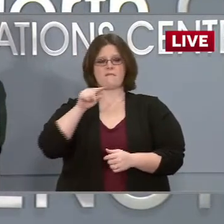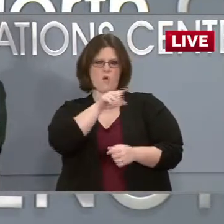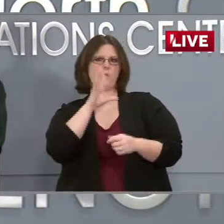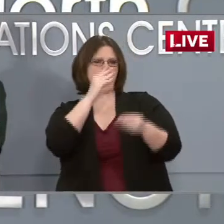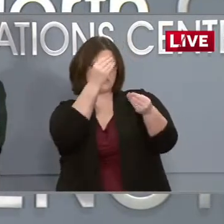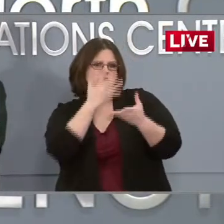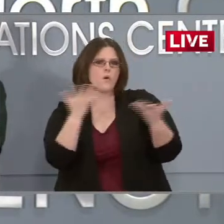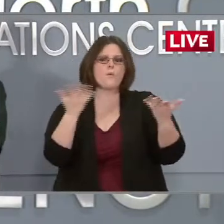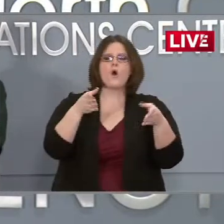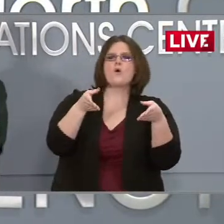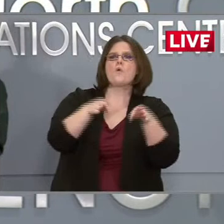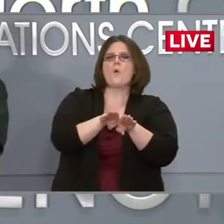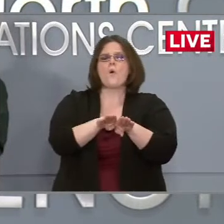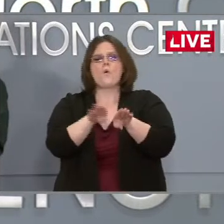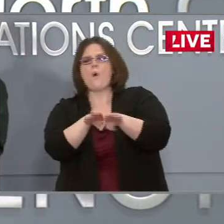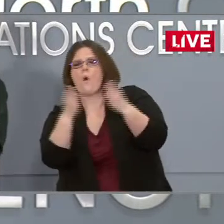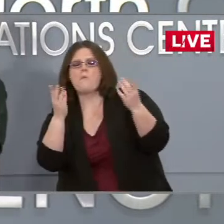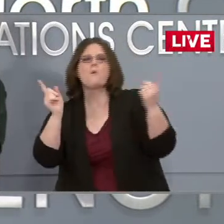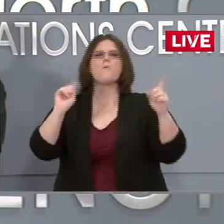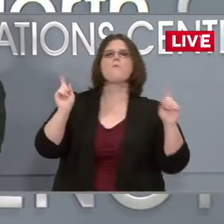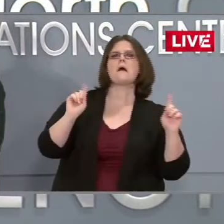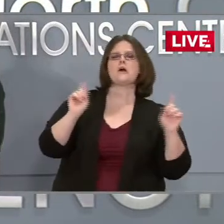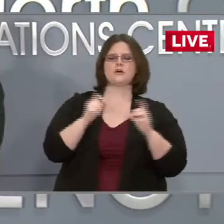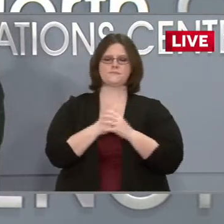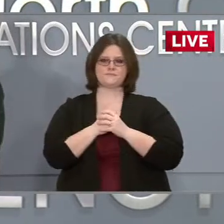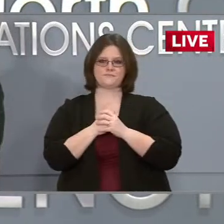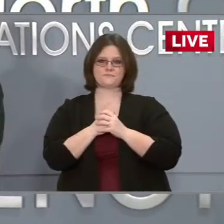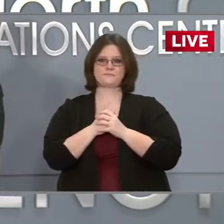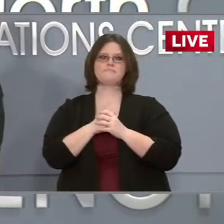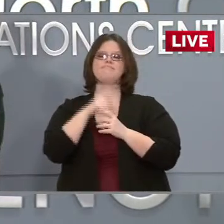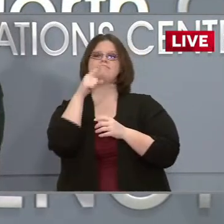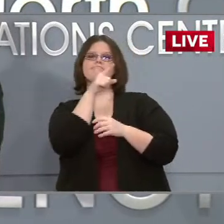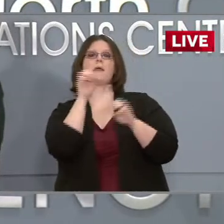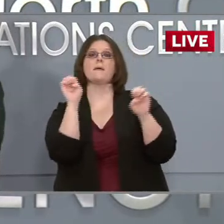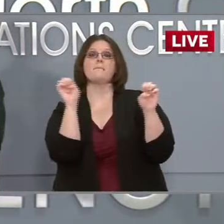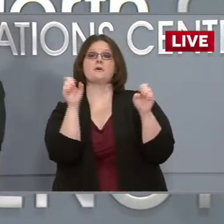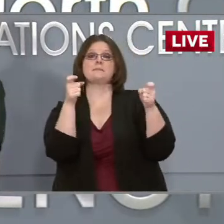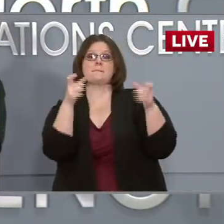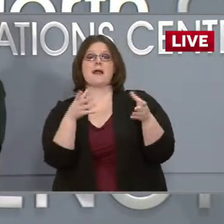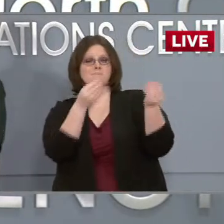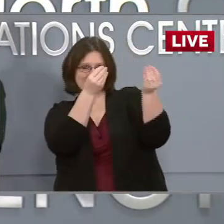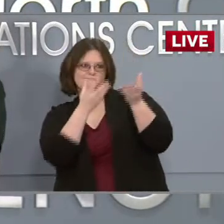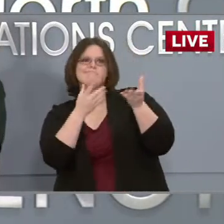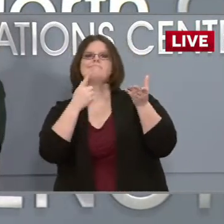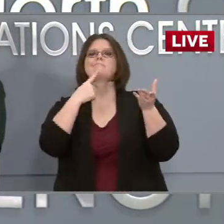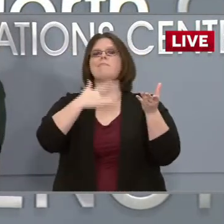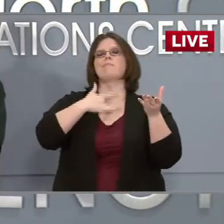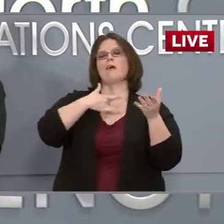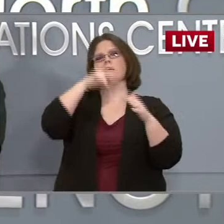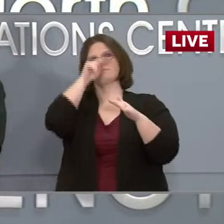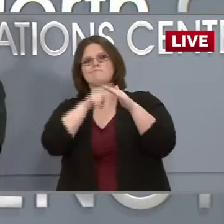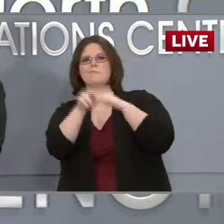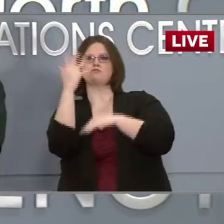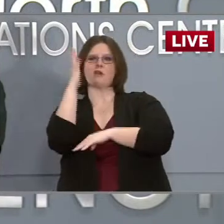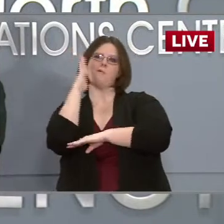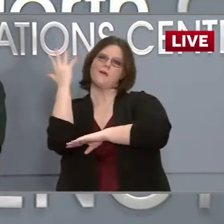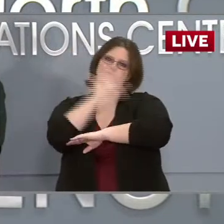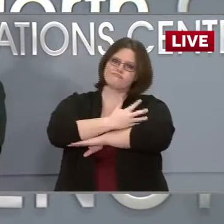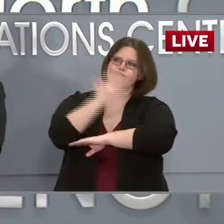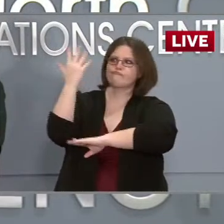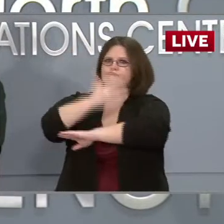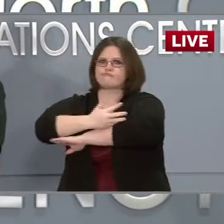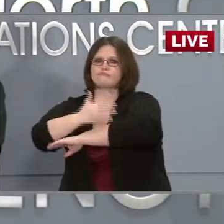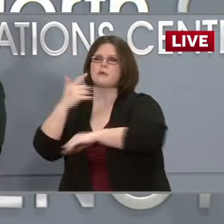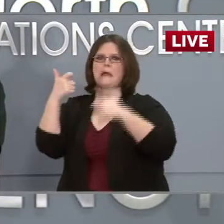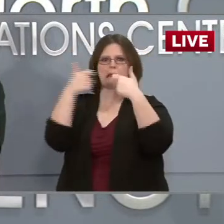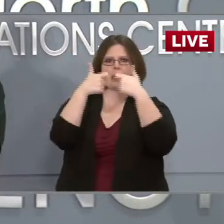Our emergency management team expects ice and wind to bring down some trees and power lines. We're in contact with utility companies